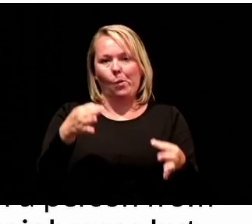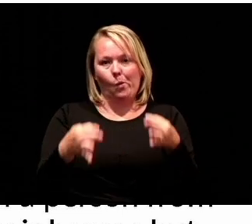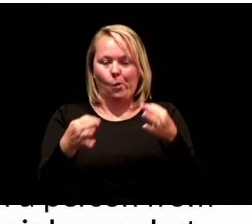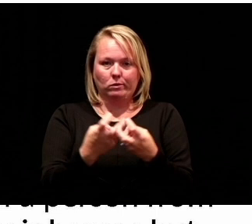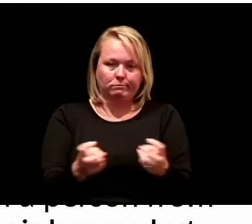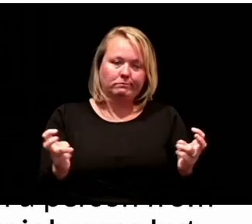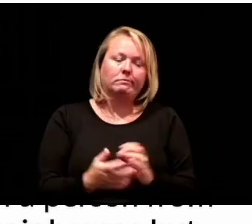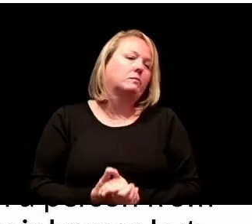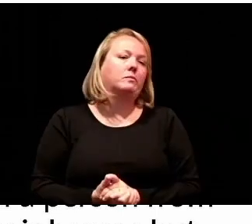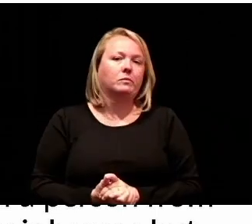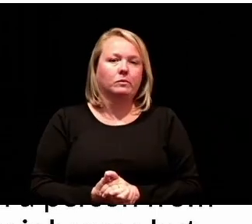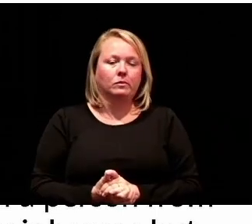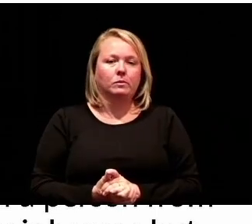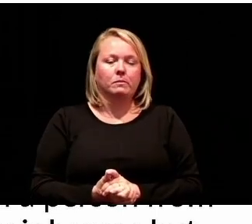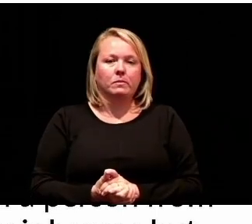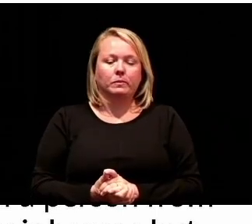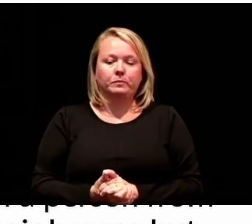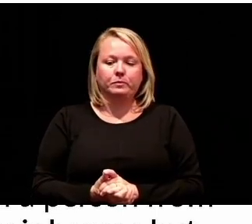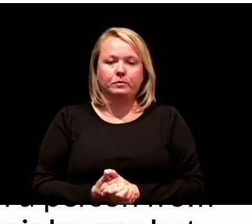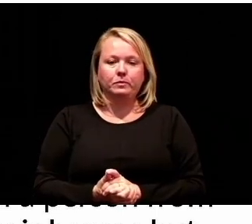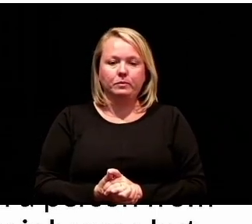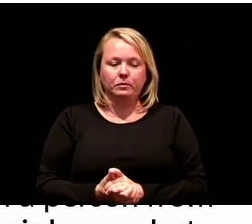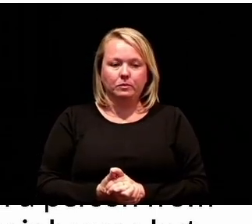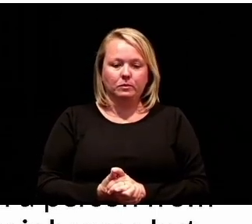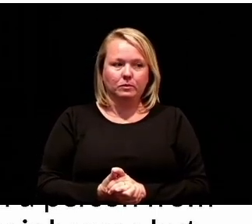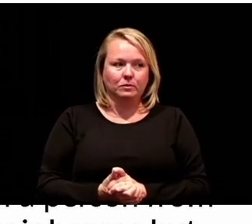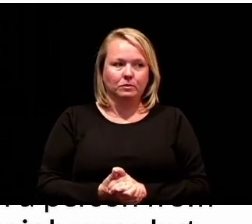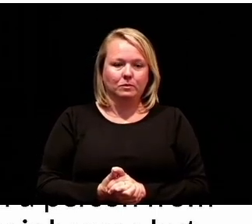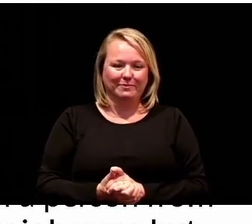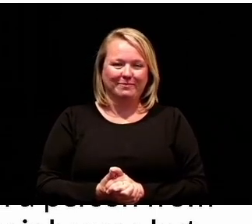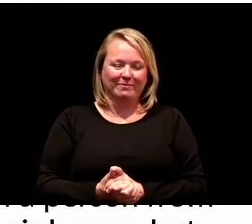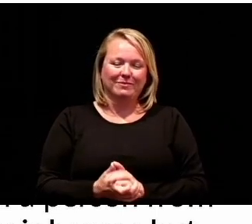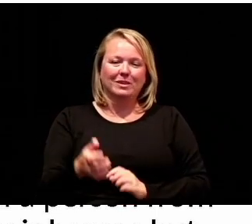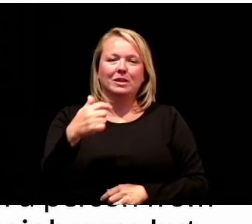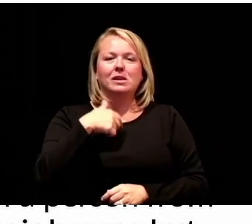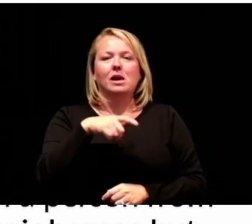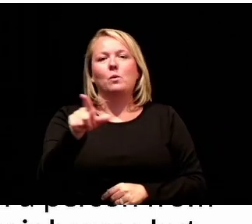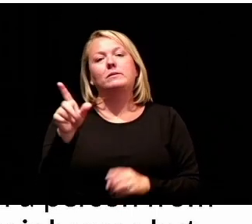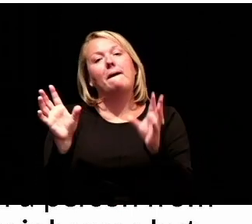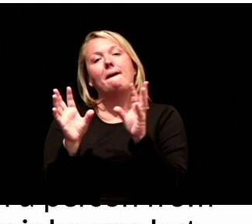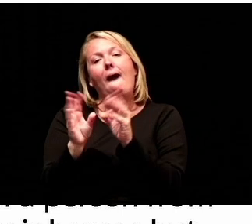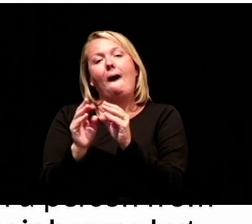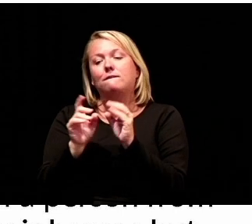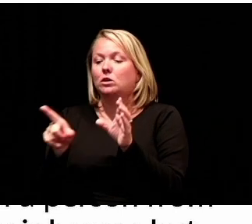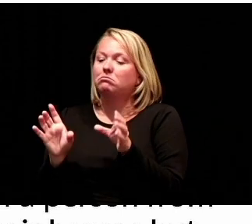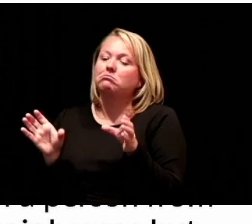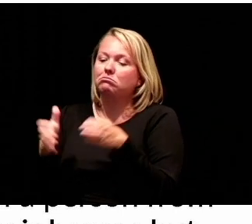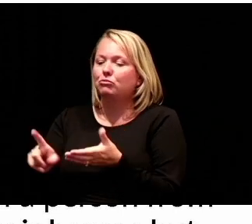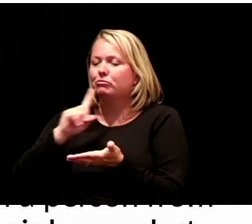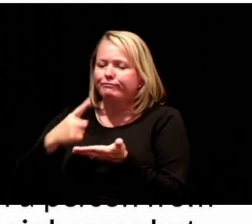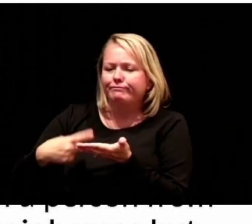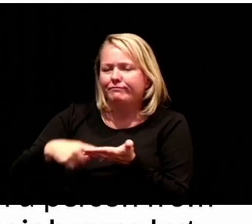of assets. Then they have to move from one undesirable location to another. The phenomenon of scarlet E is so harmful and damage. It's a